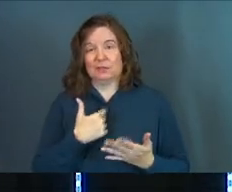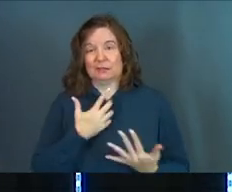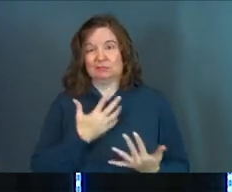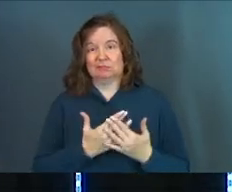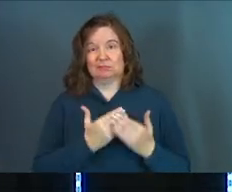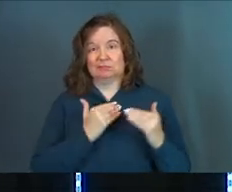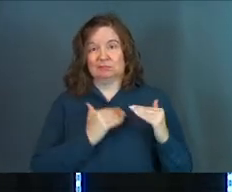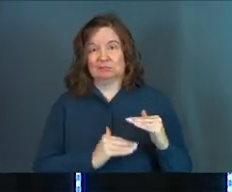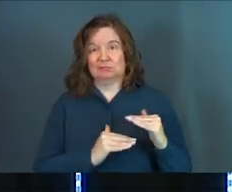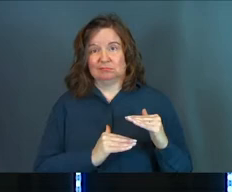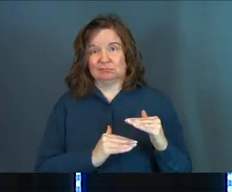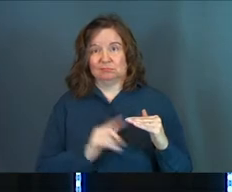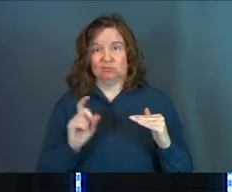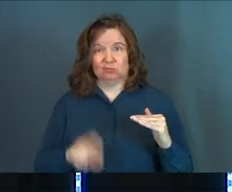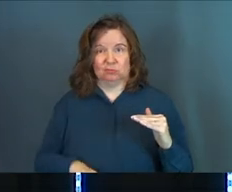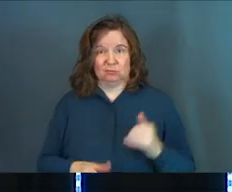confined.